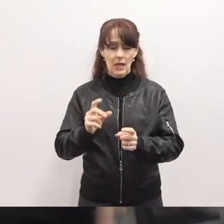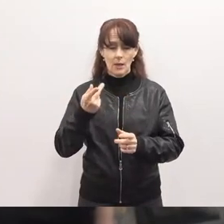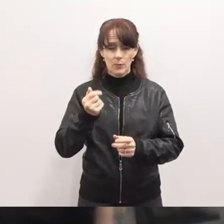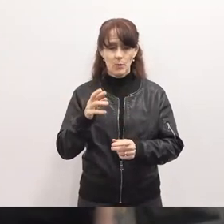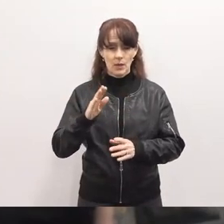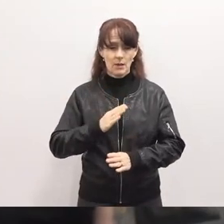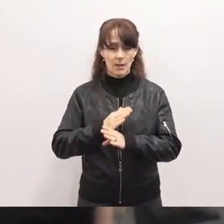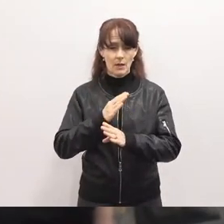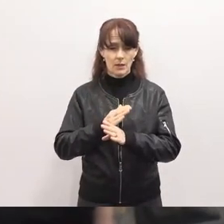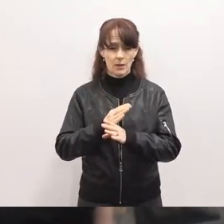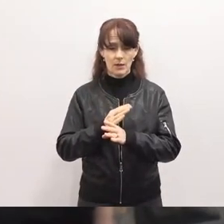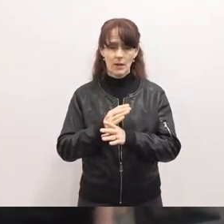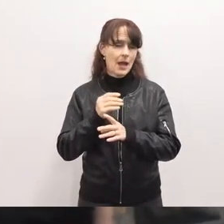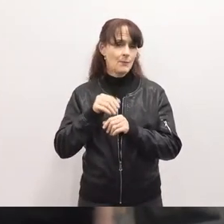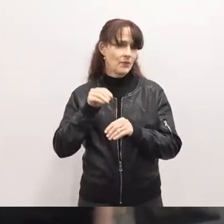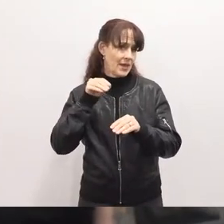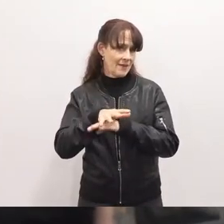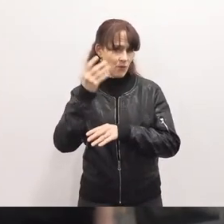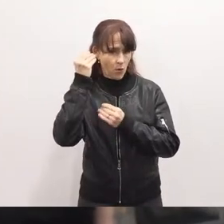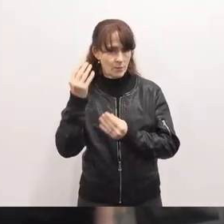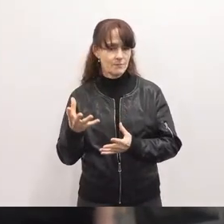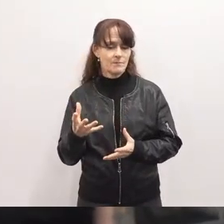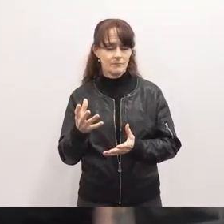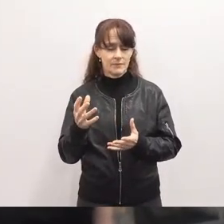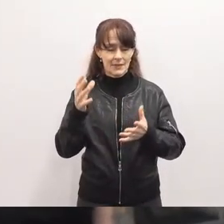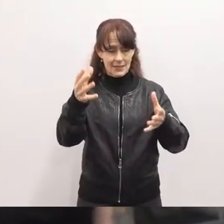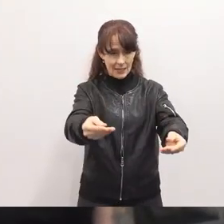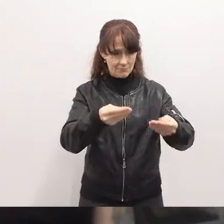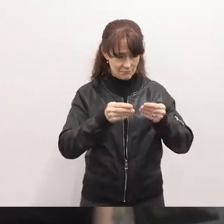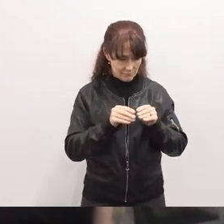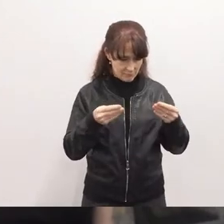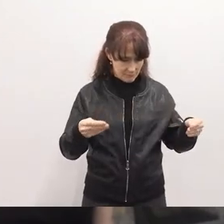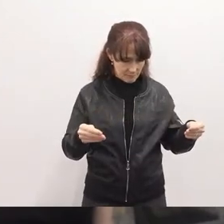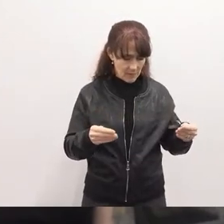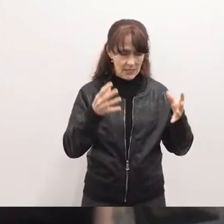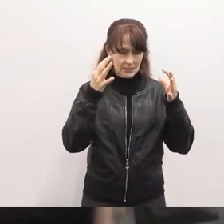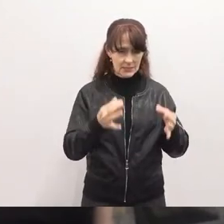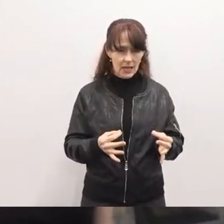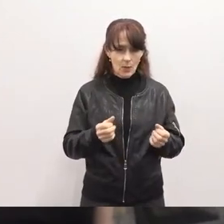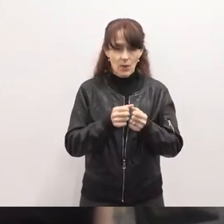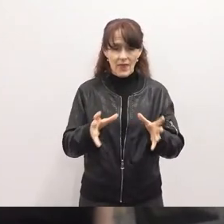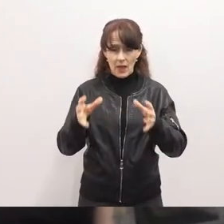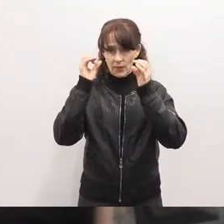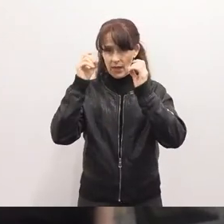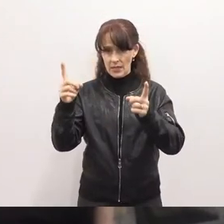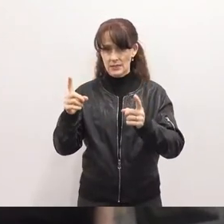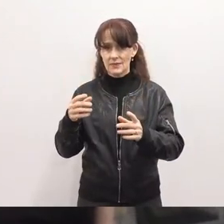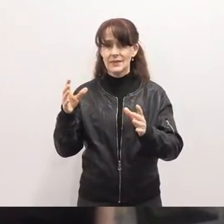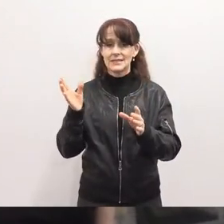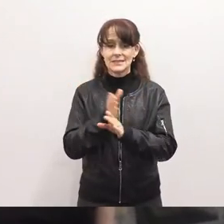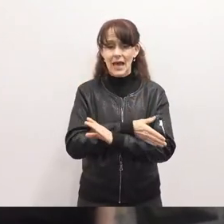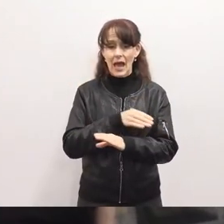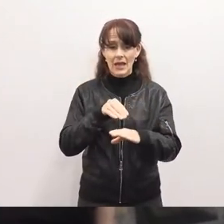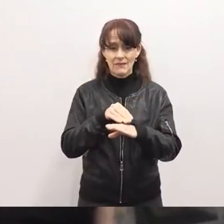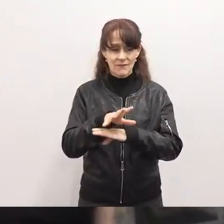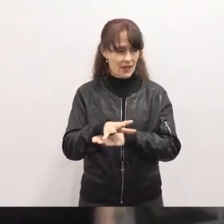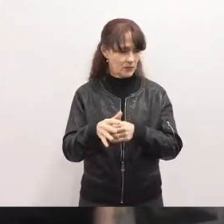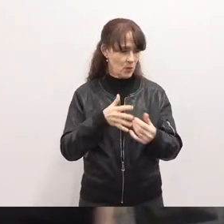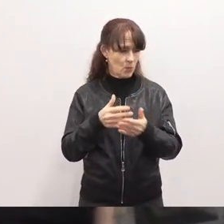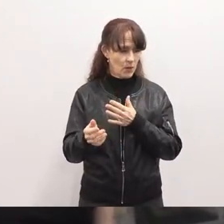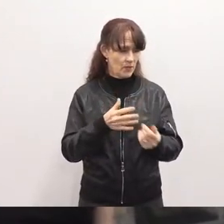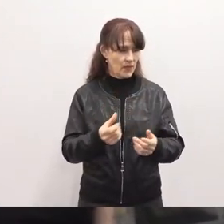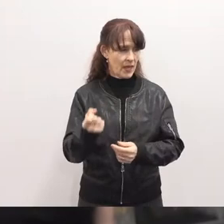get a pamphlet and they're allowed to decide, with no education about side effects of these hormones, whether or not they